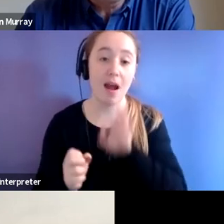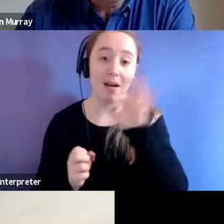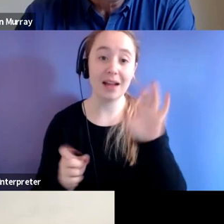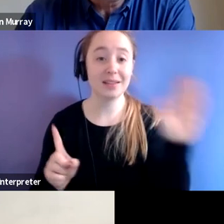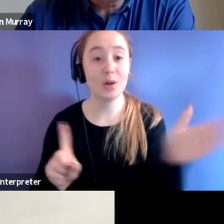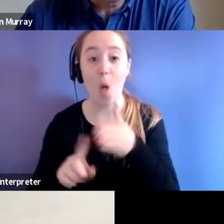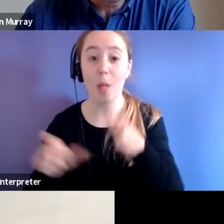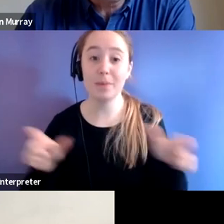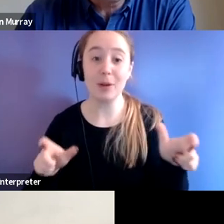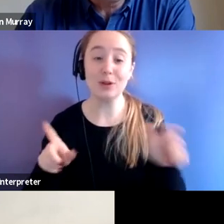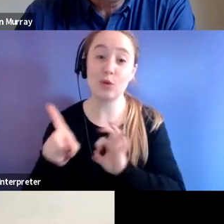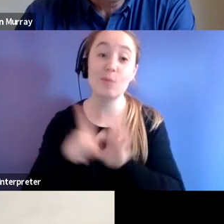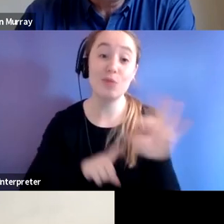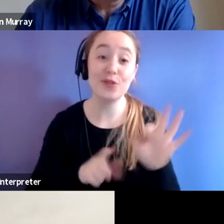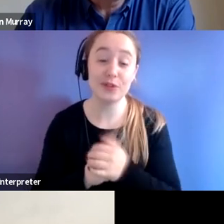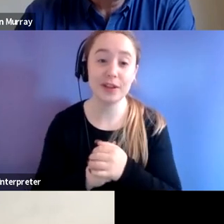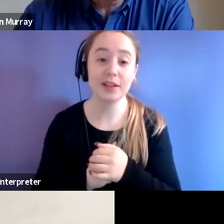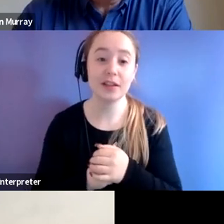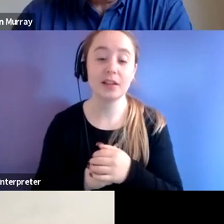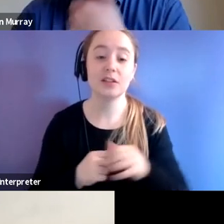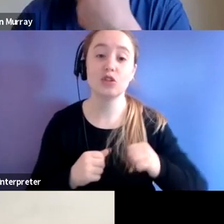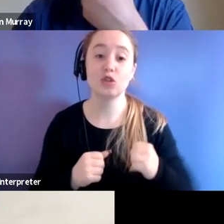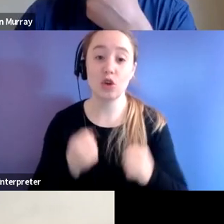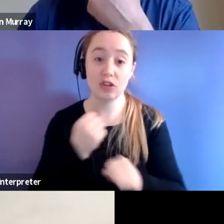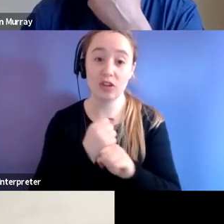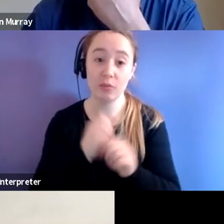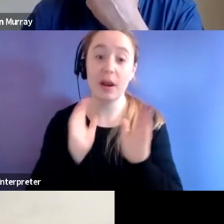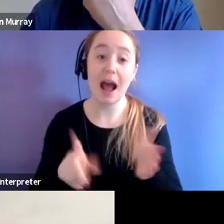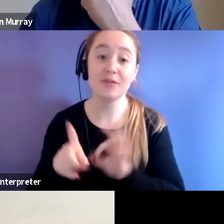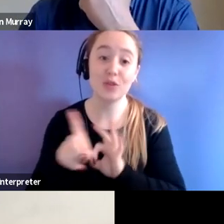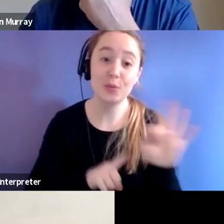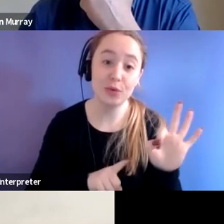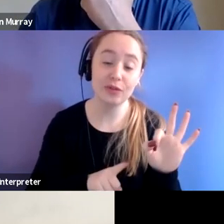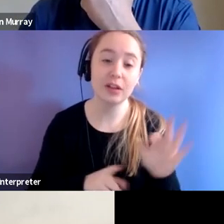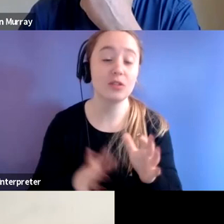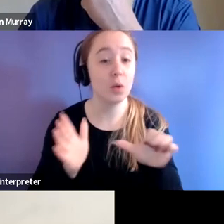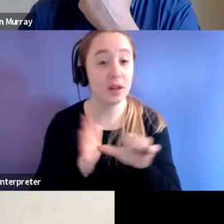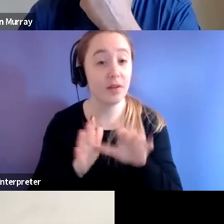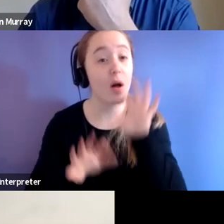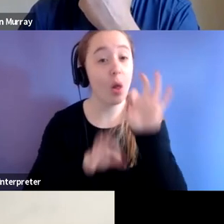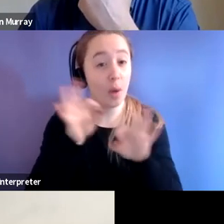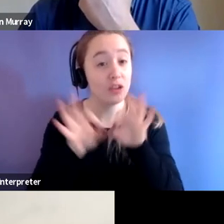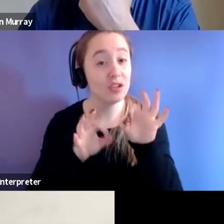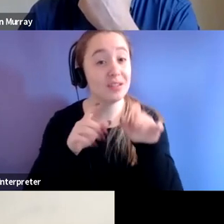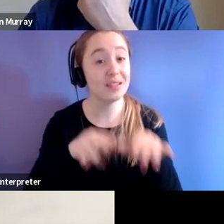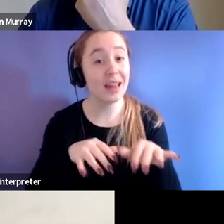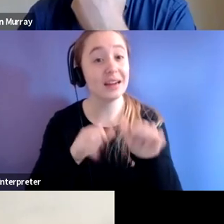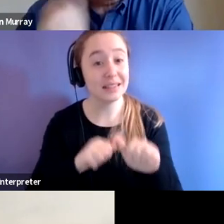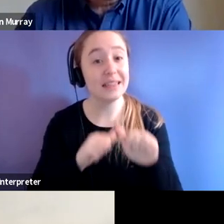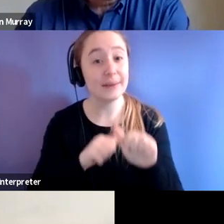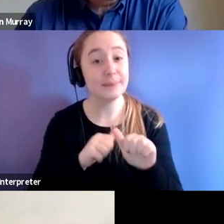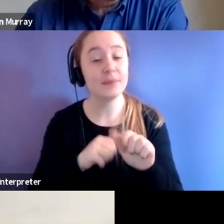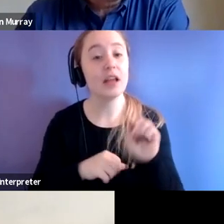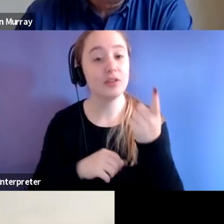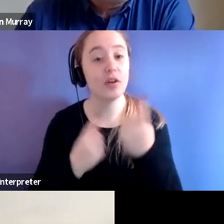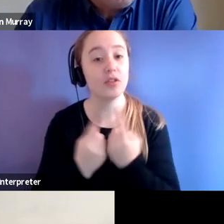and not least Scottish Government and some of these this stuff. So yes, there's difficult questions there. I think that's the first thing I would